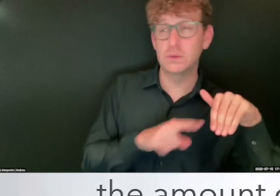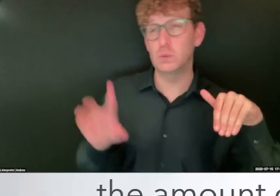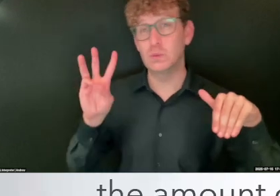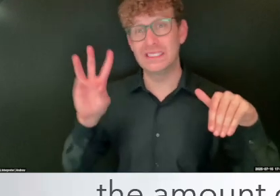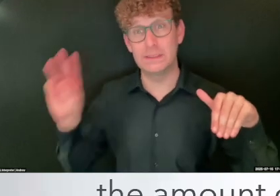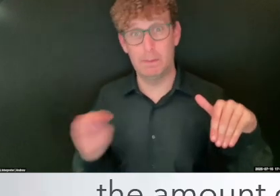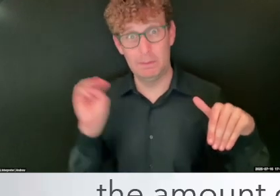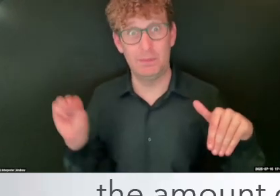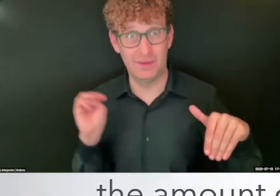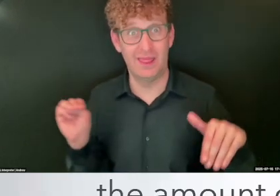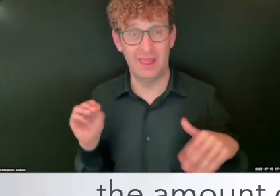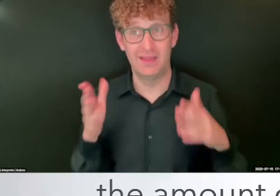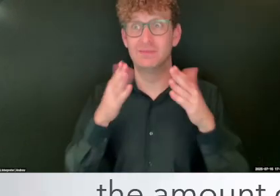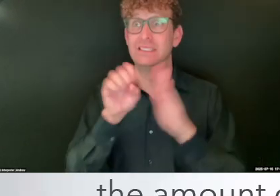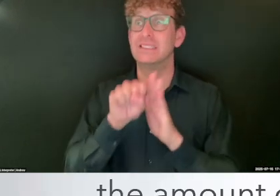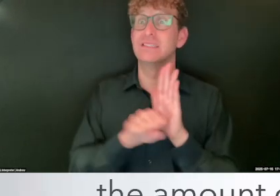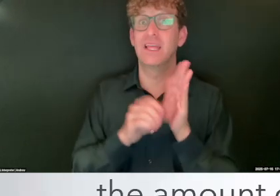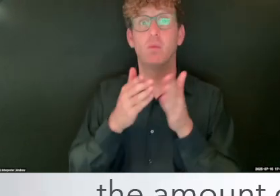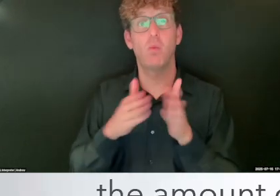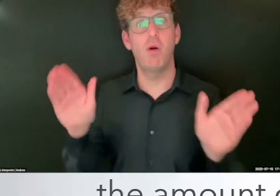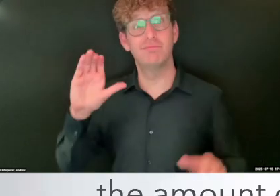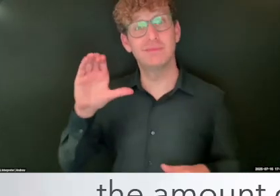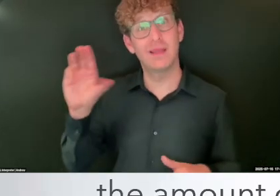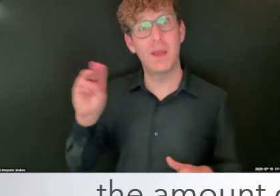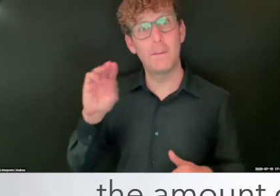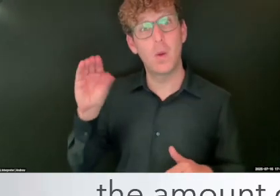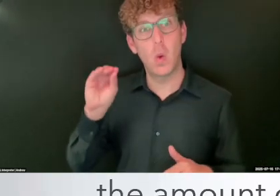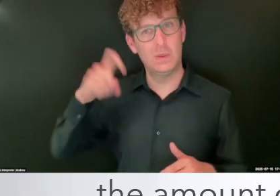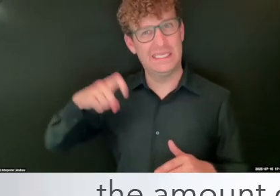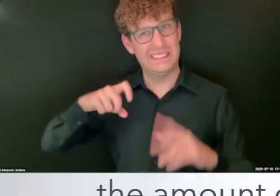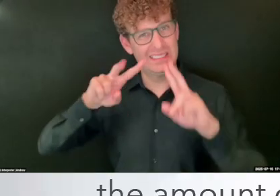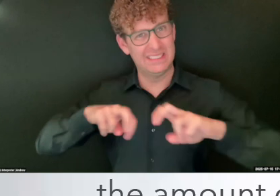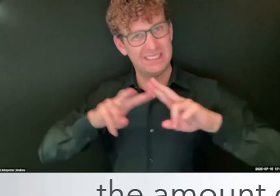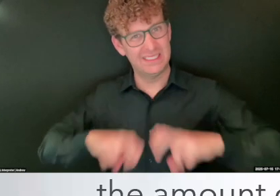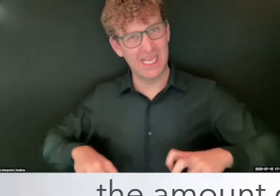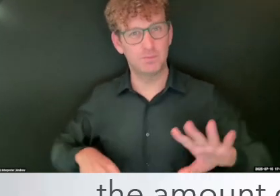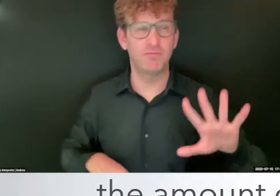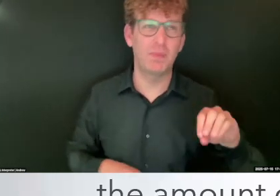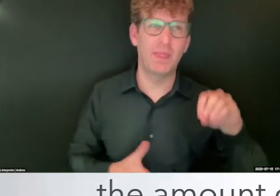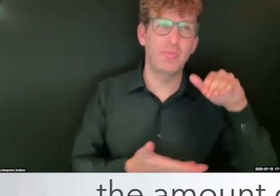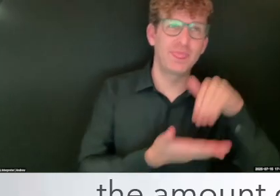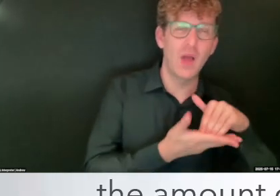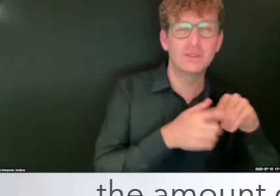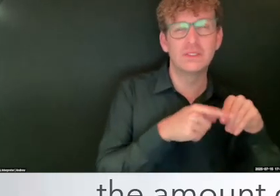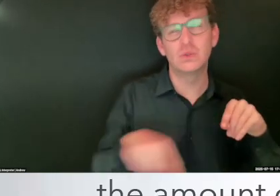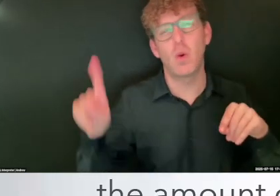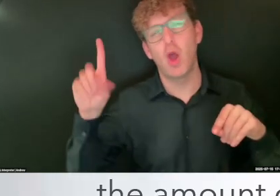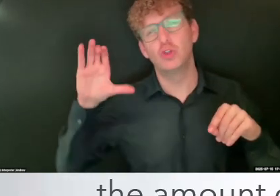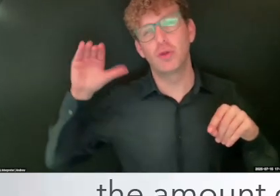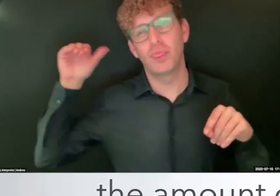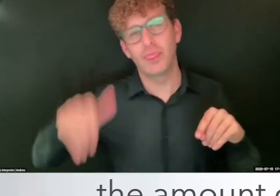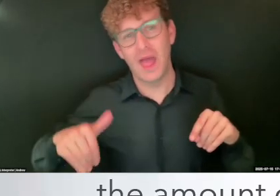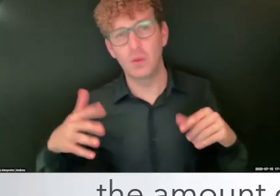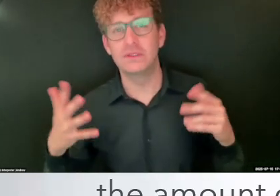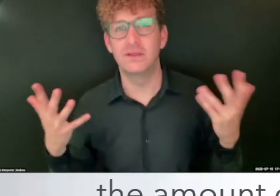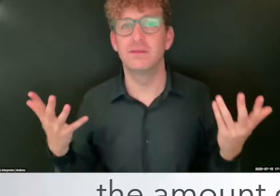from $50,000 up to $100,000 each, and up to $1.8 million each for the mobility project